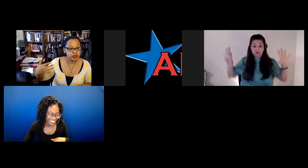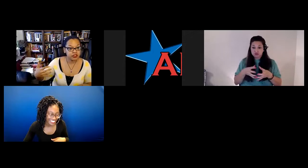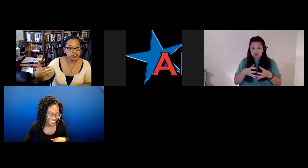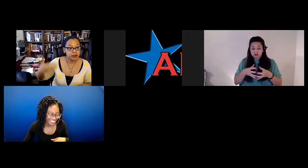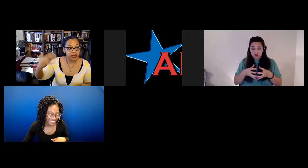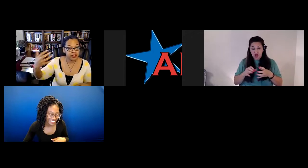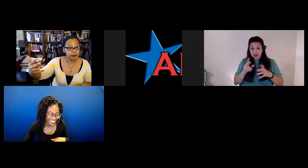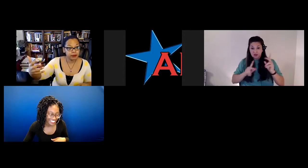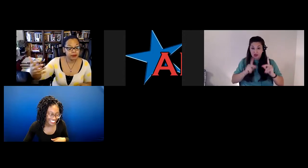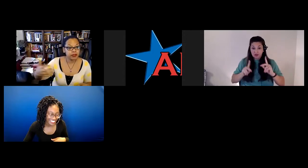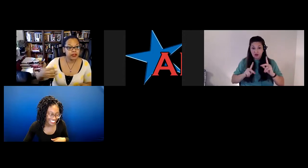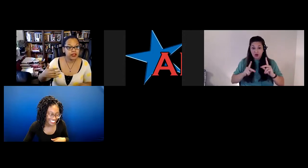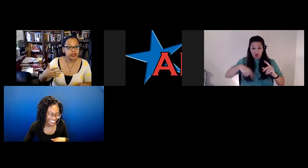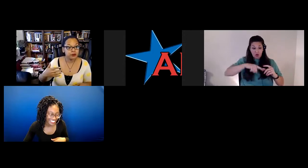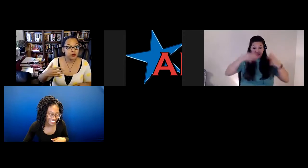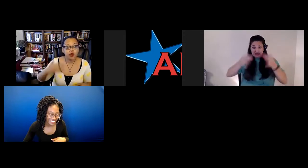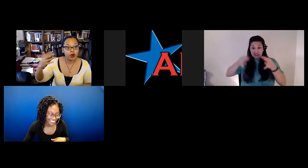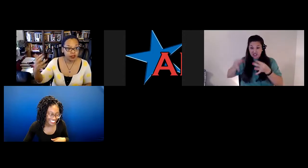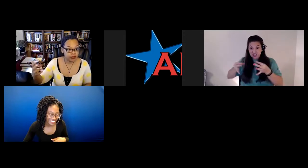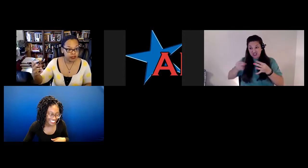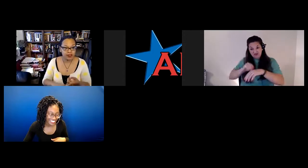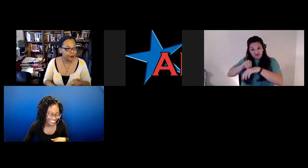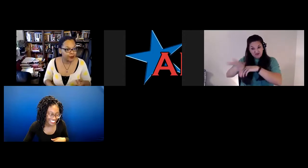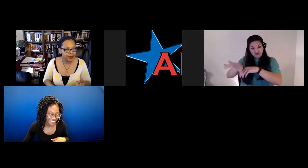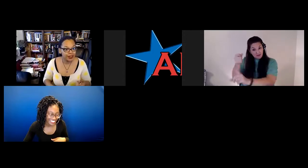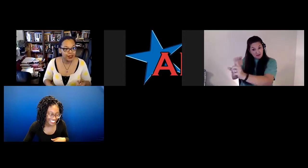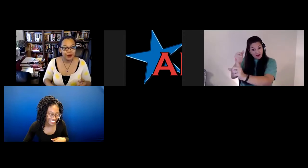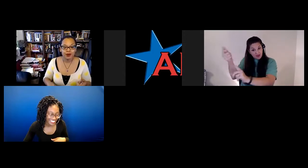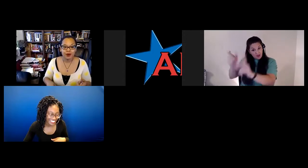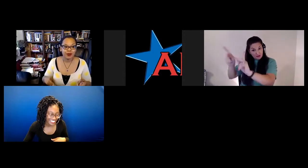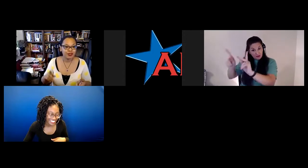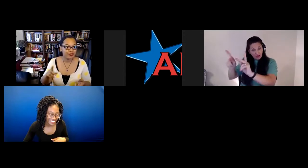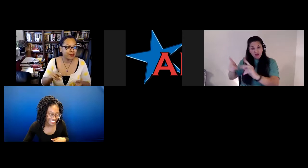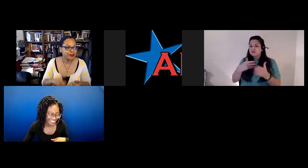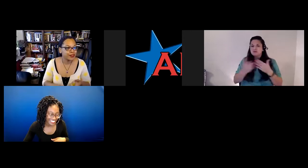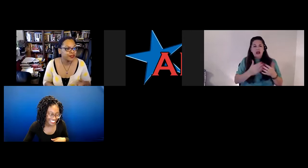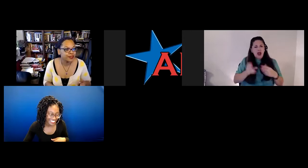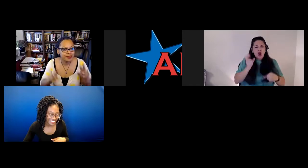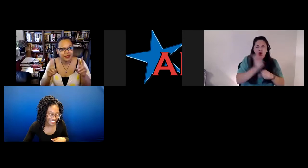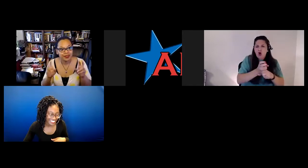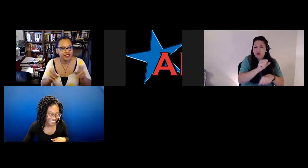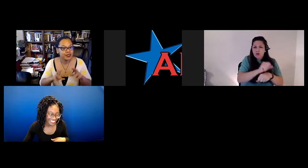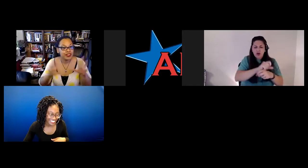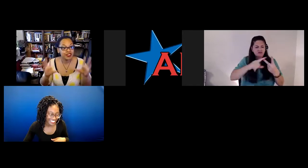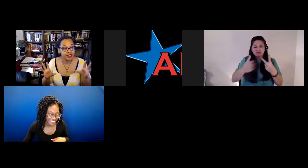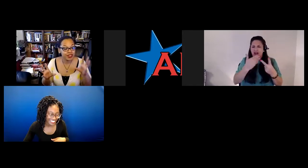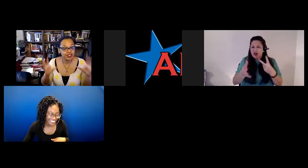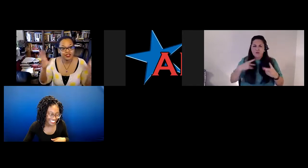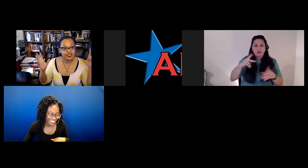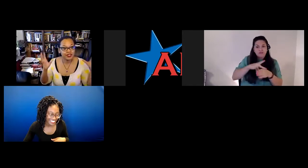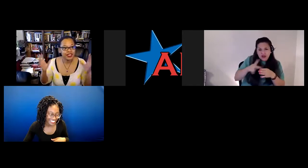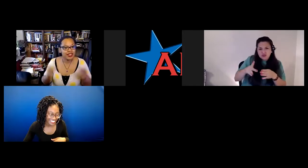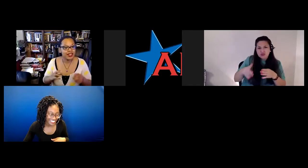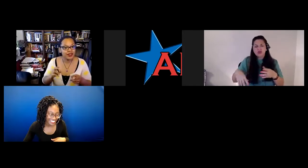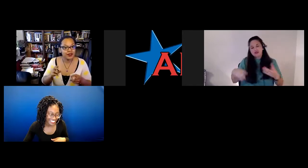those decisions impact other people, regardless of how hard they work, regardless of how professional or, these other sort of